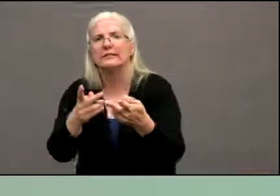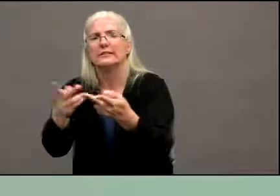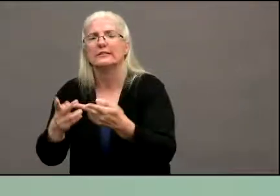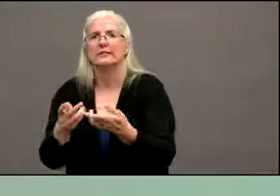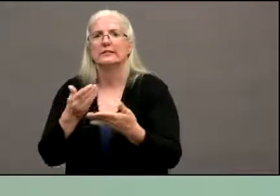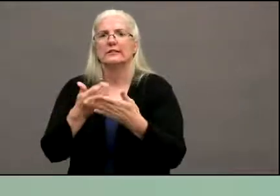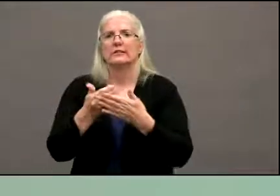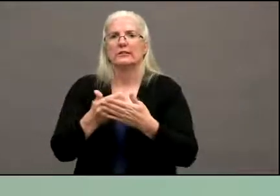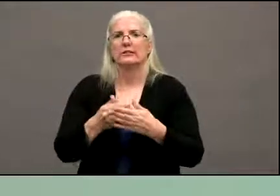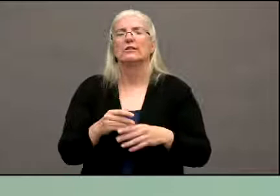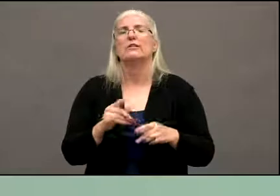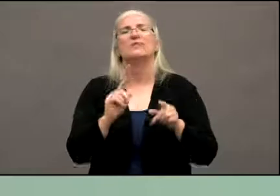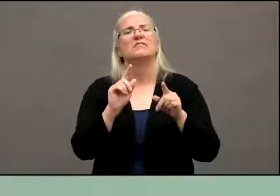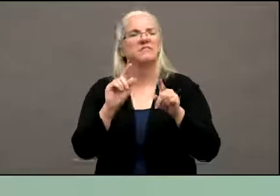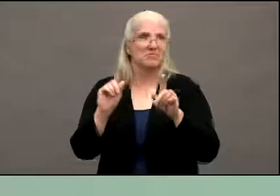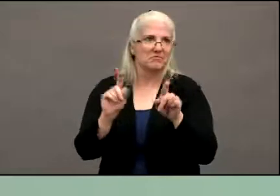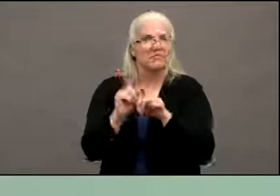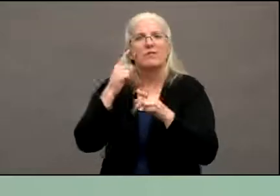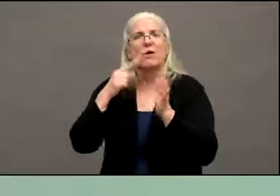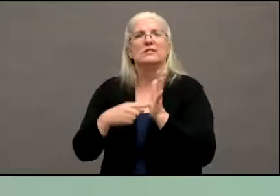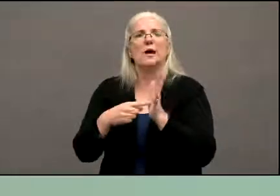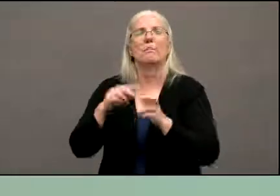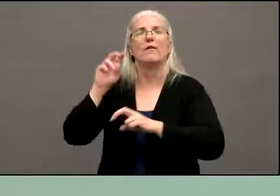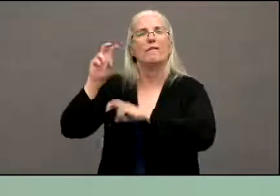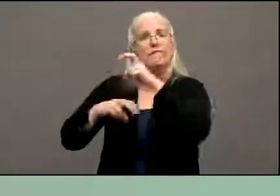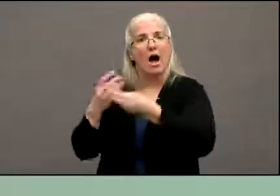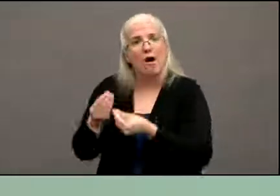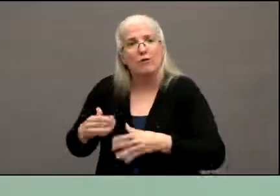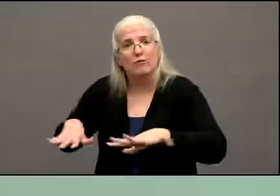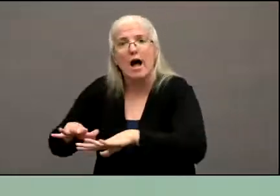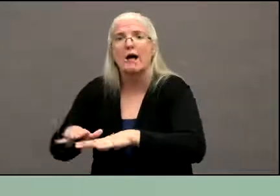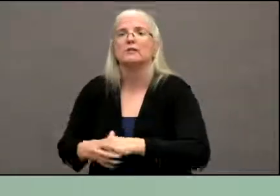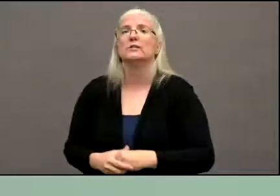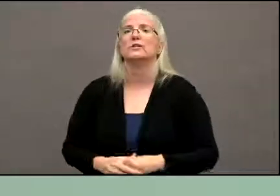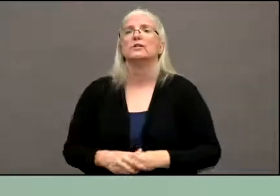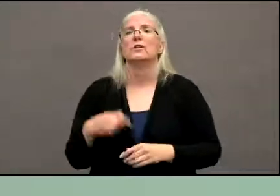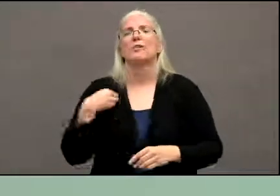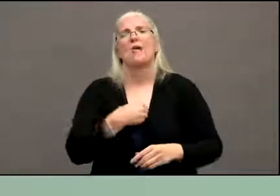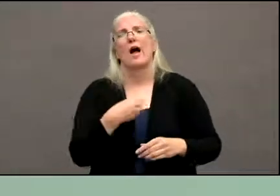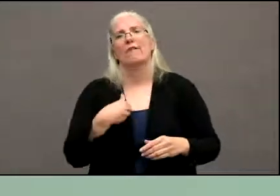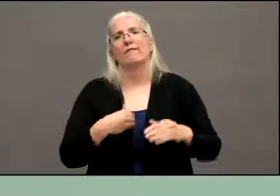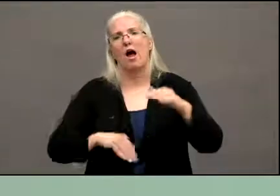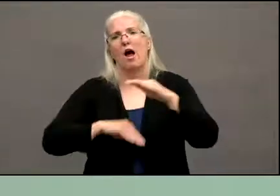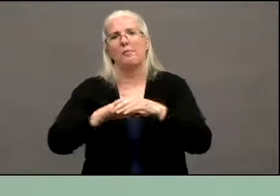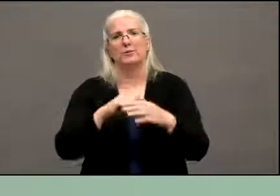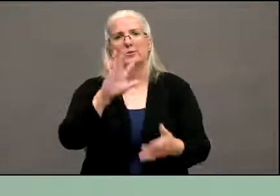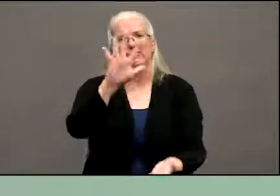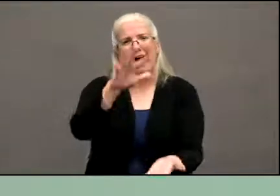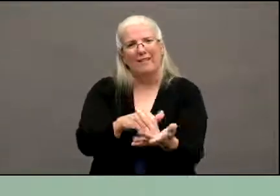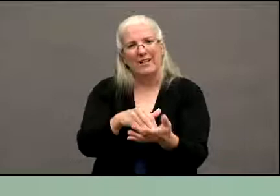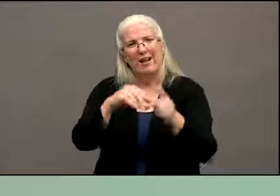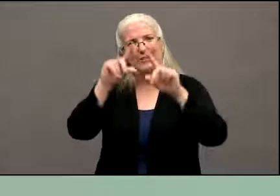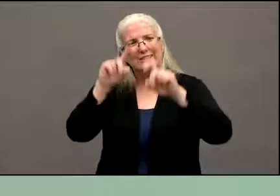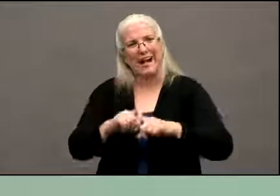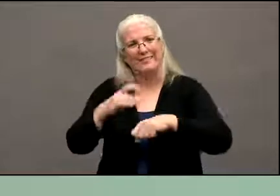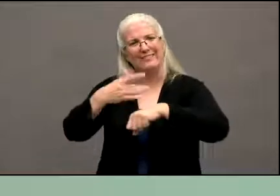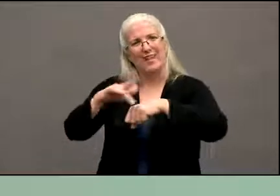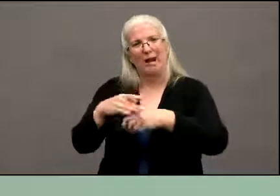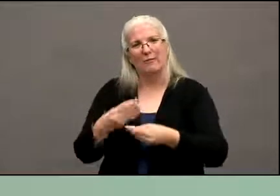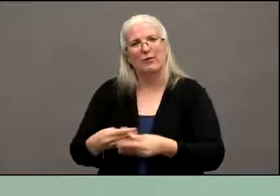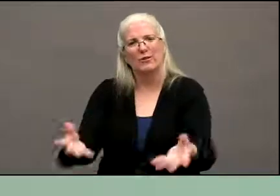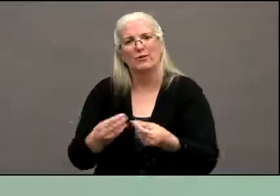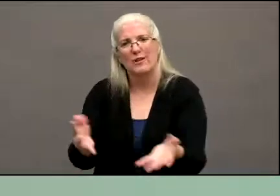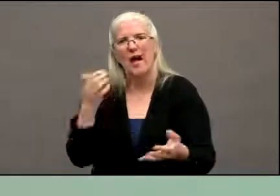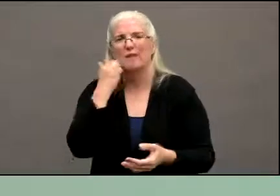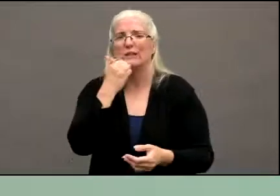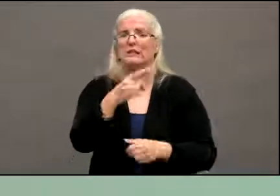5,000 test takers per day. You can drive through, you can walk up, you can even ride your bike through. We're a huge bike community here. So if you